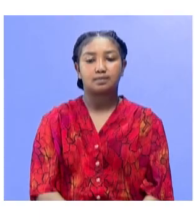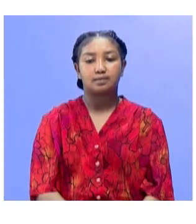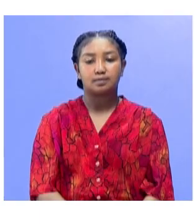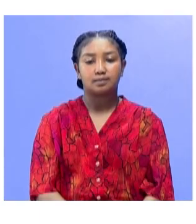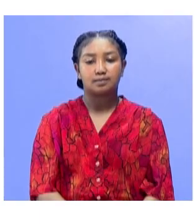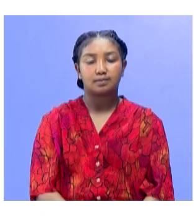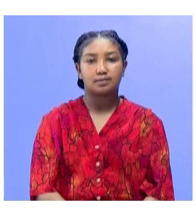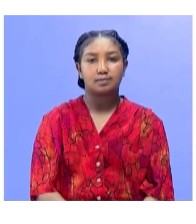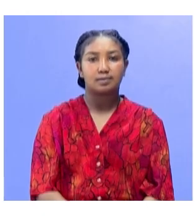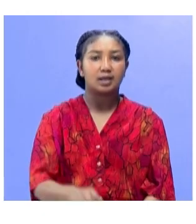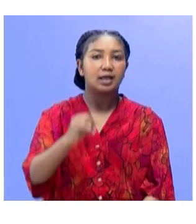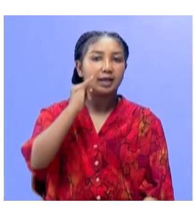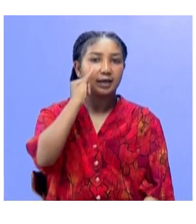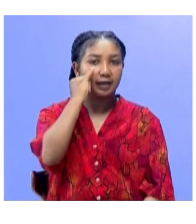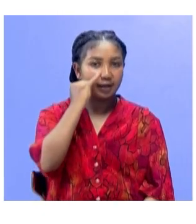if